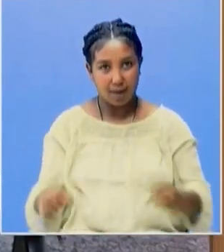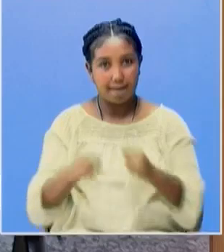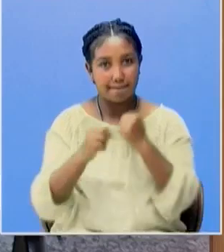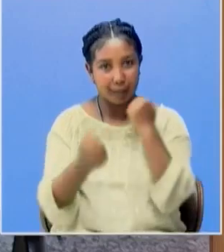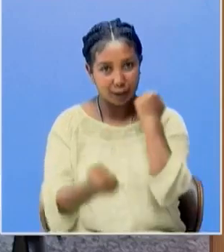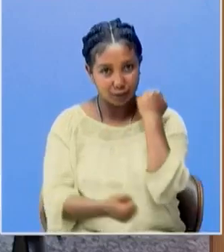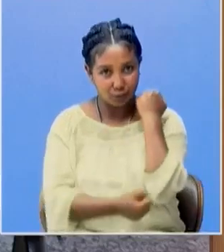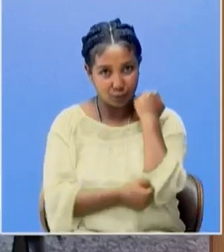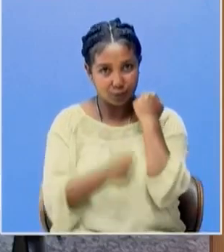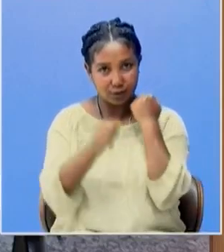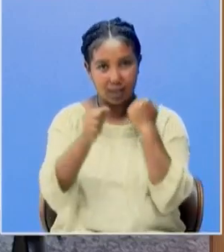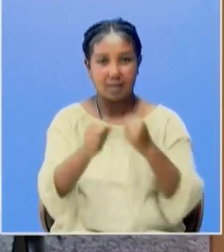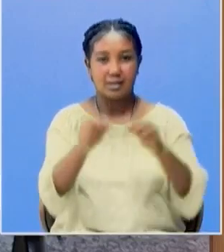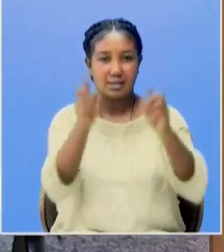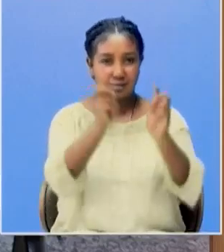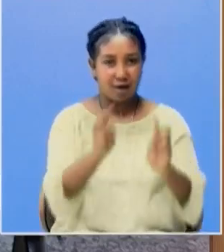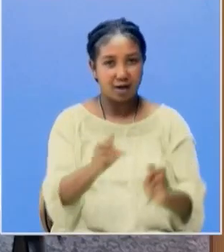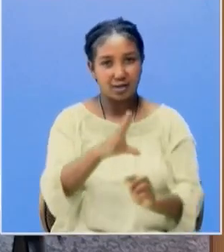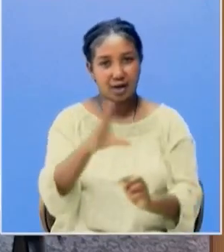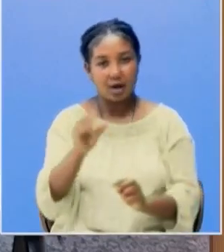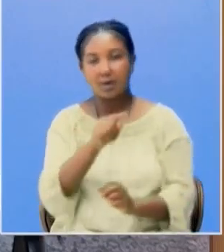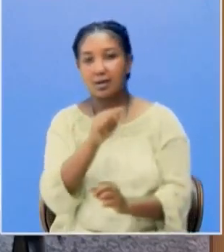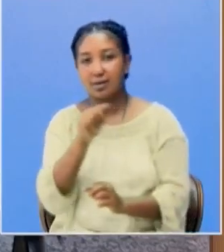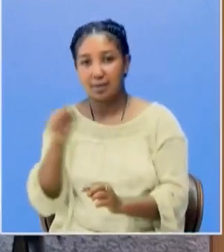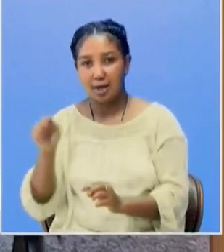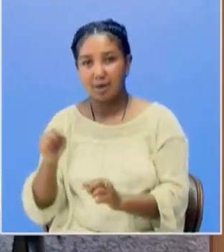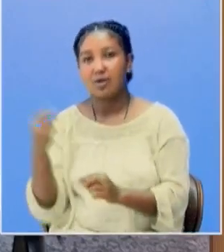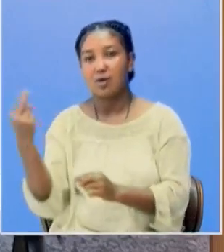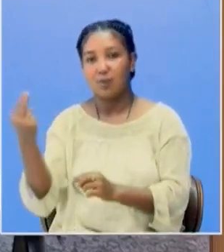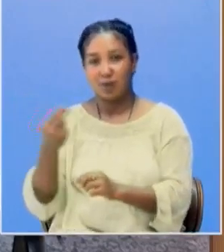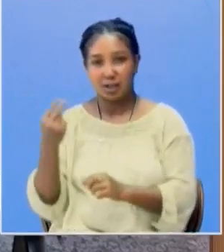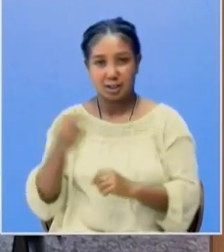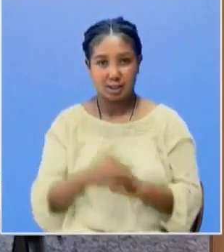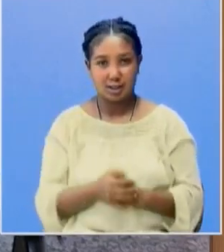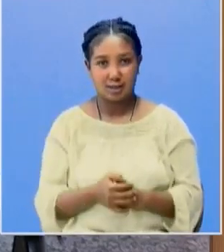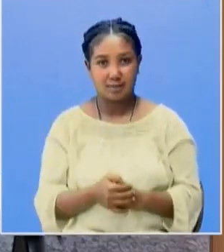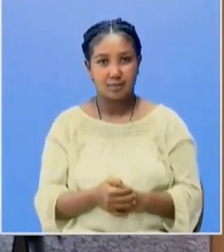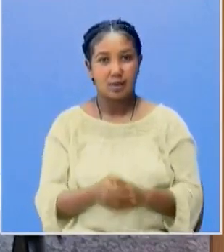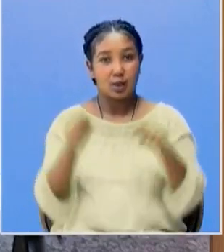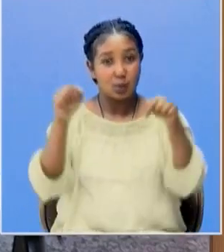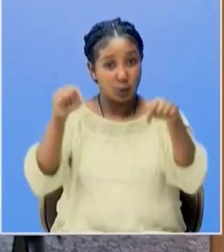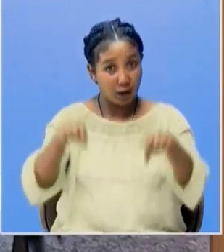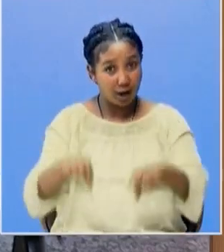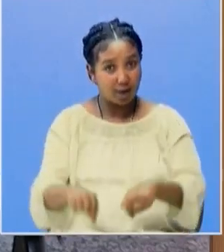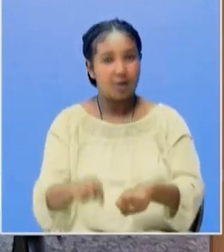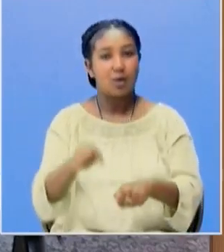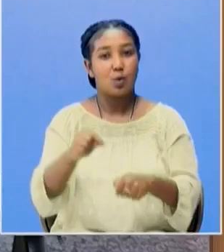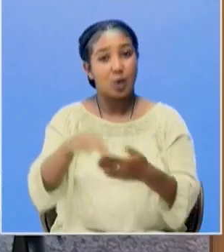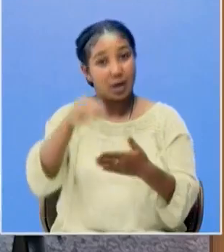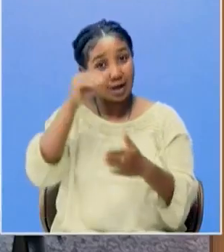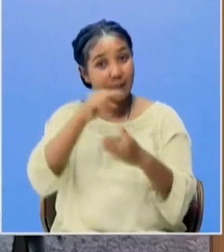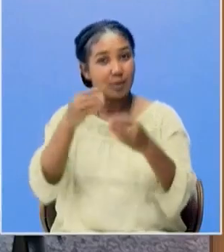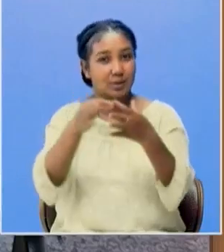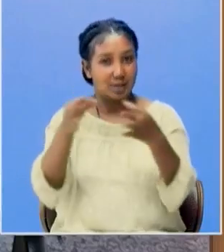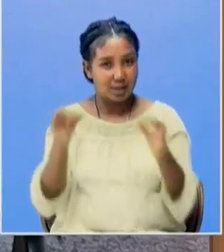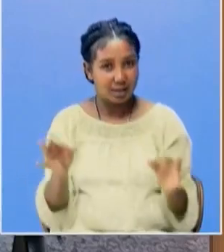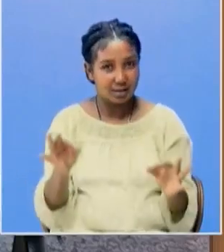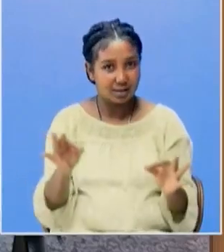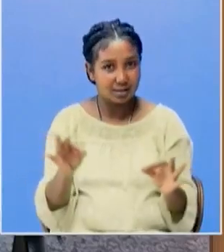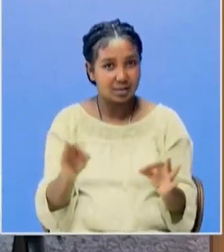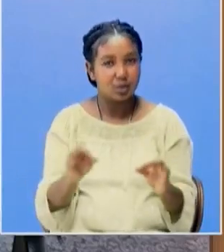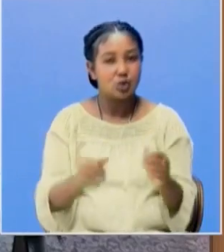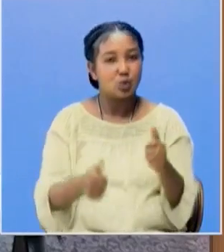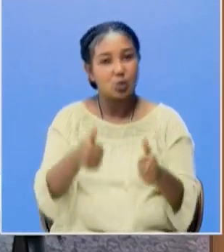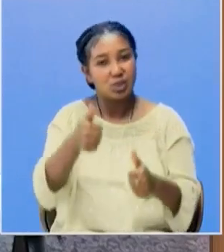their structure and their function. Today, we will talk about the sentence,